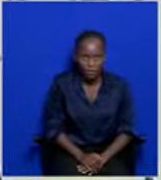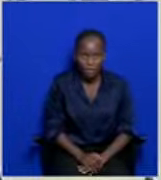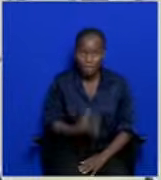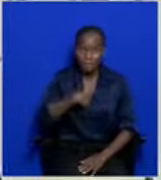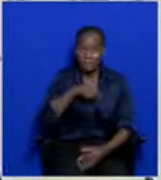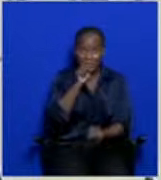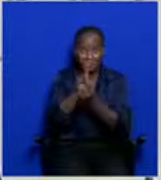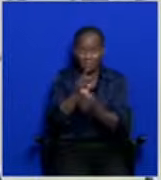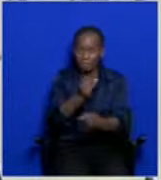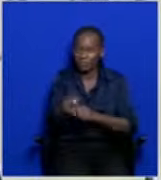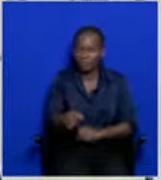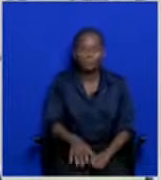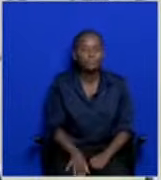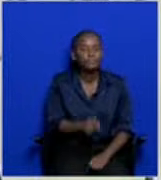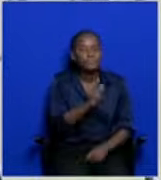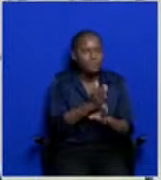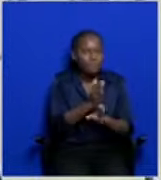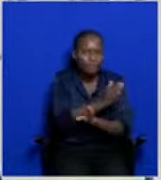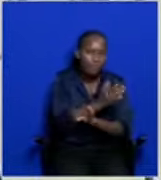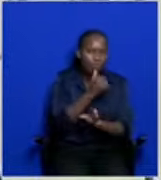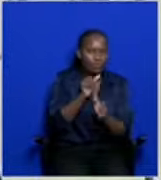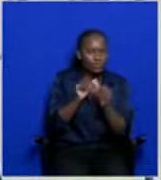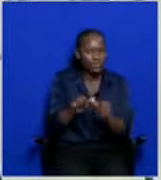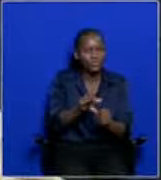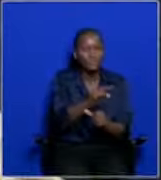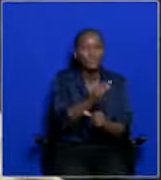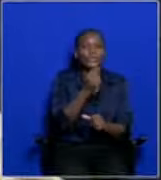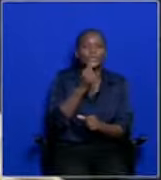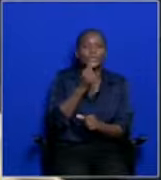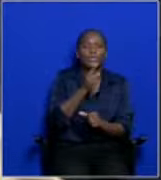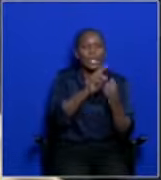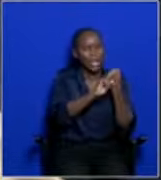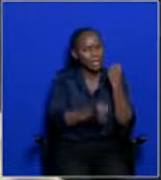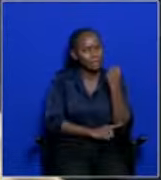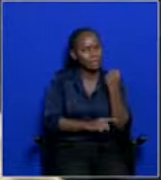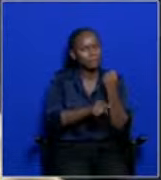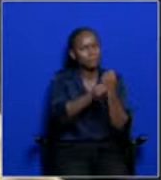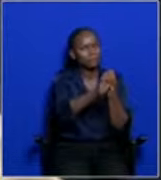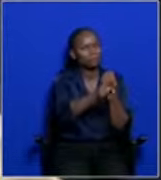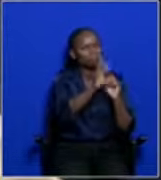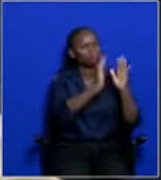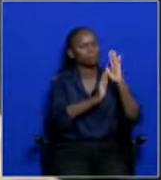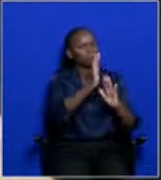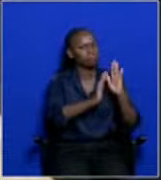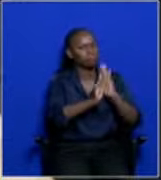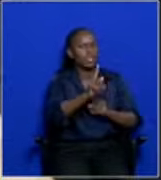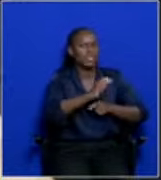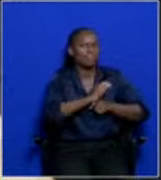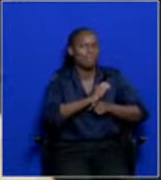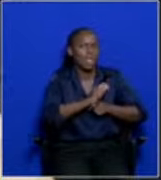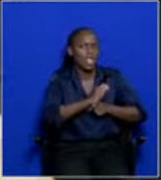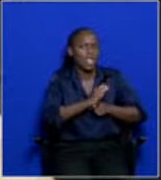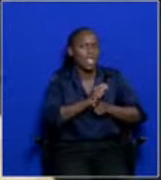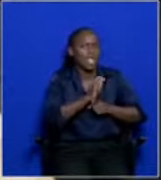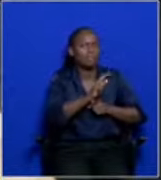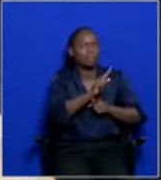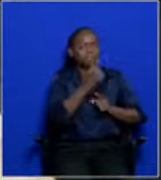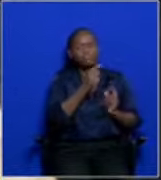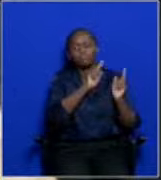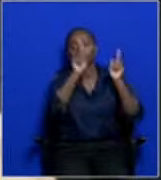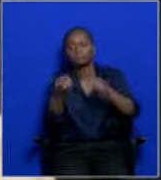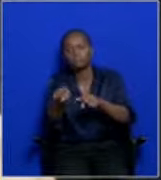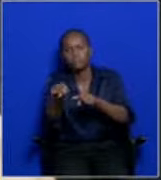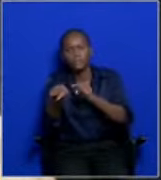last discussion the training that you were asked to give by Yes. Brigadier Mkhwanazi, and where you had to